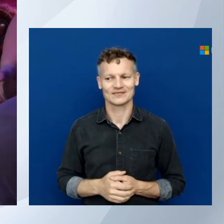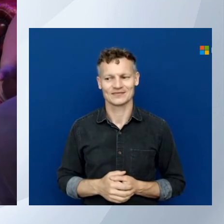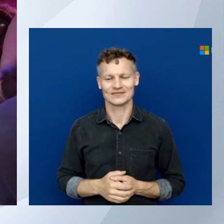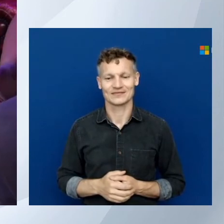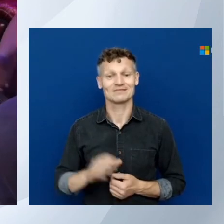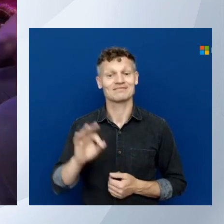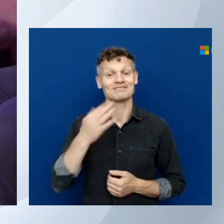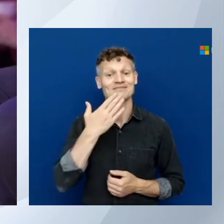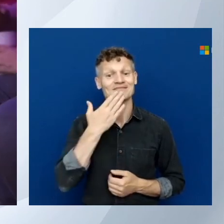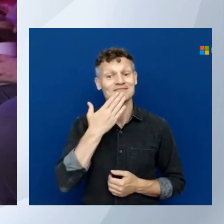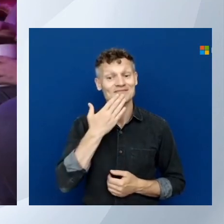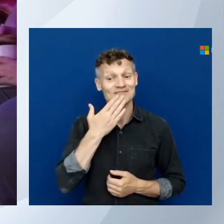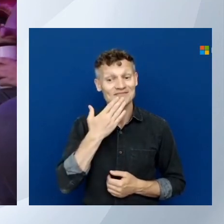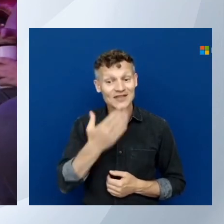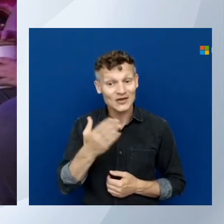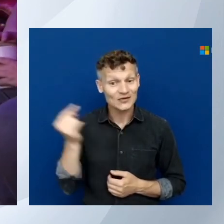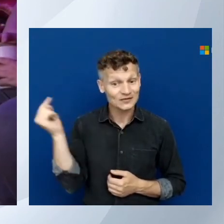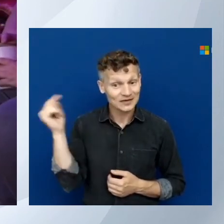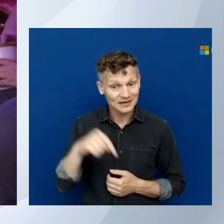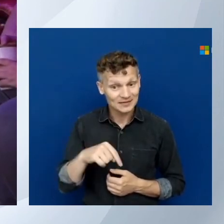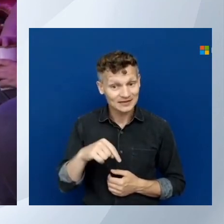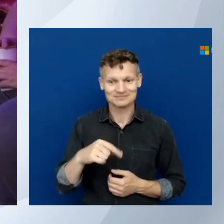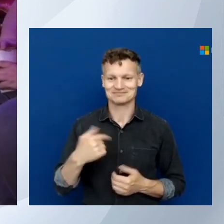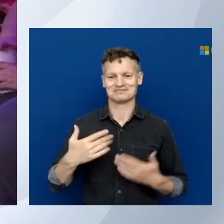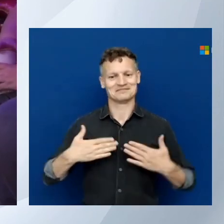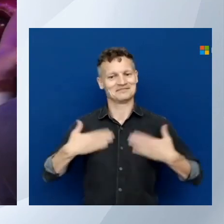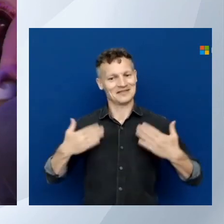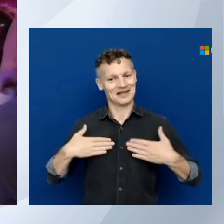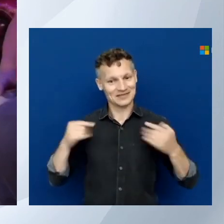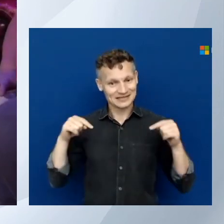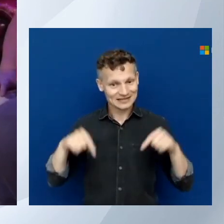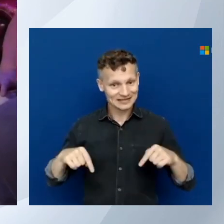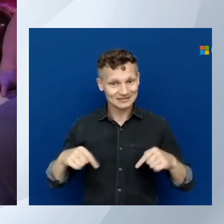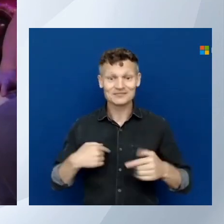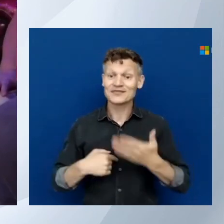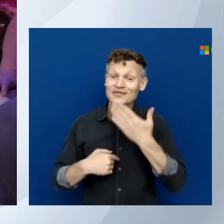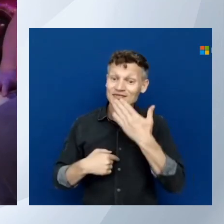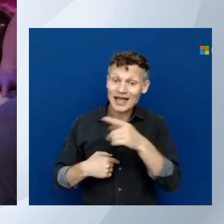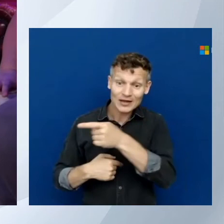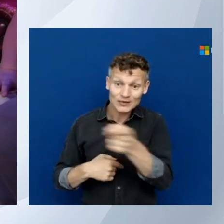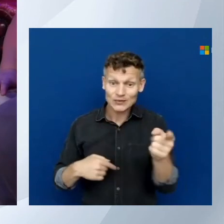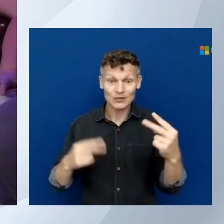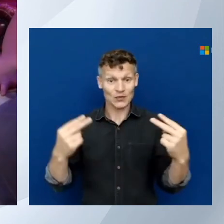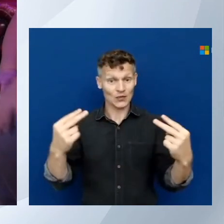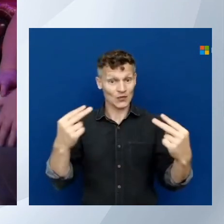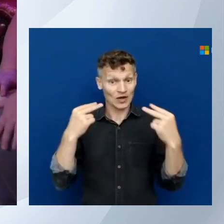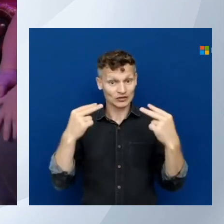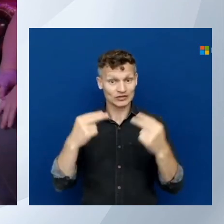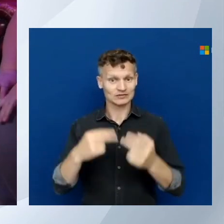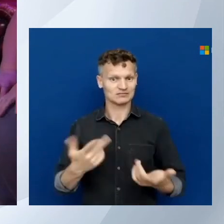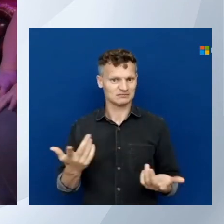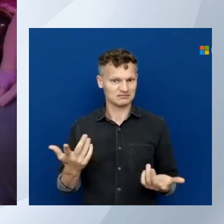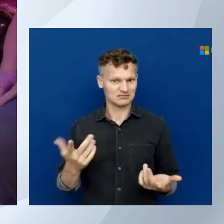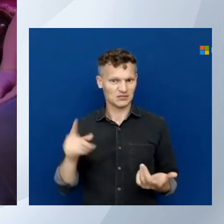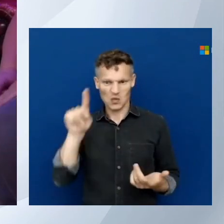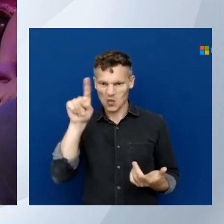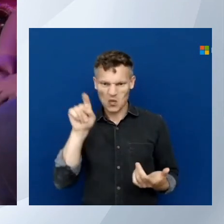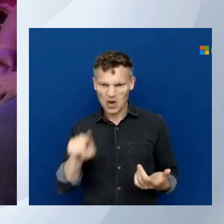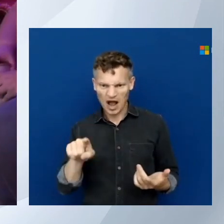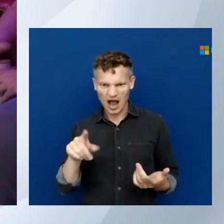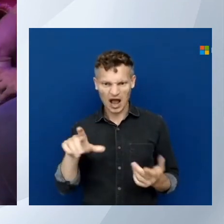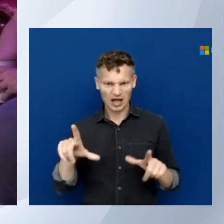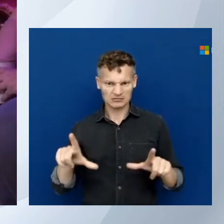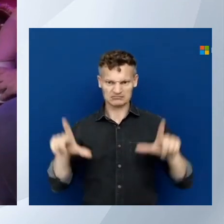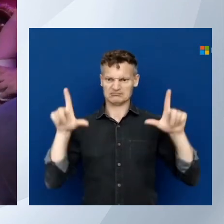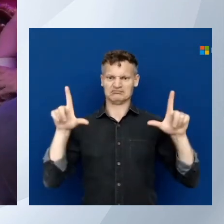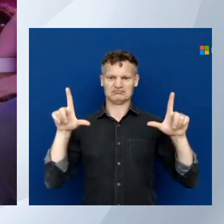well. Yeah, happy to be here. So thank you all for watching. Now you might wonder where the interpreters came from.